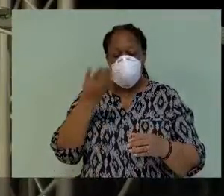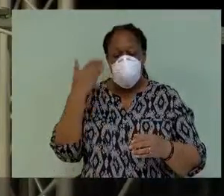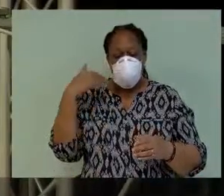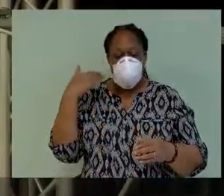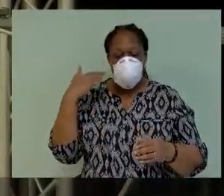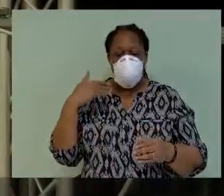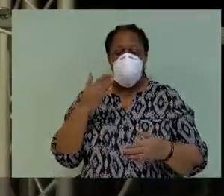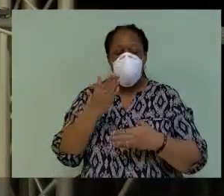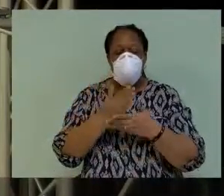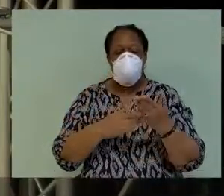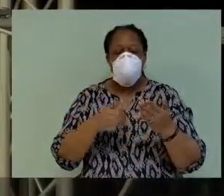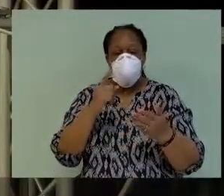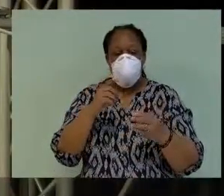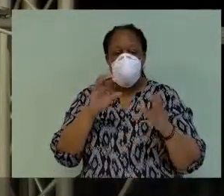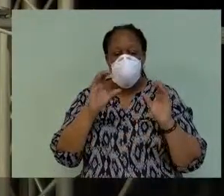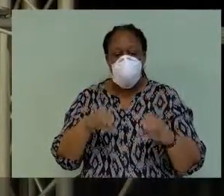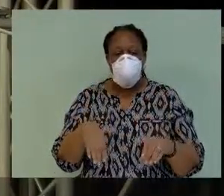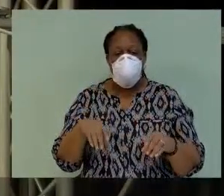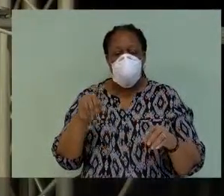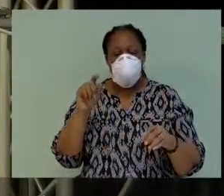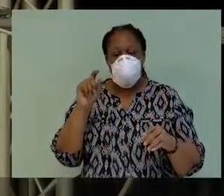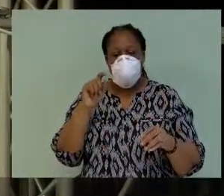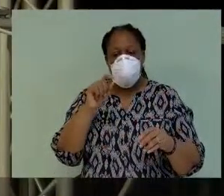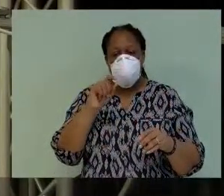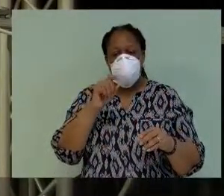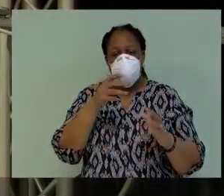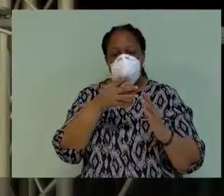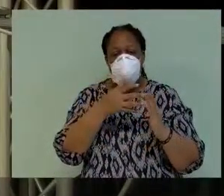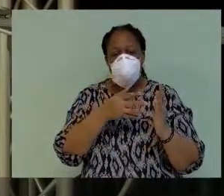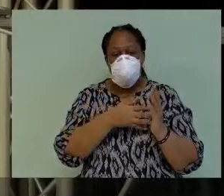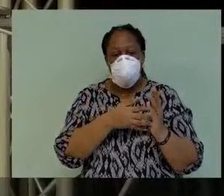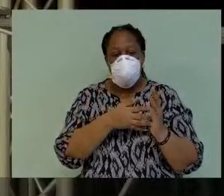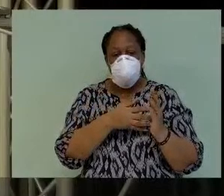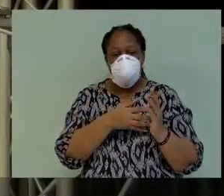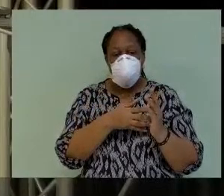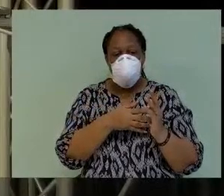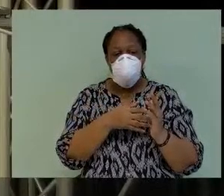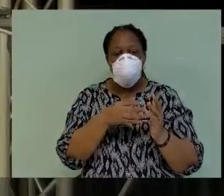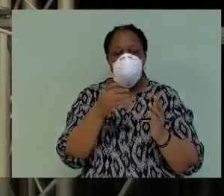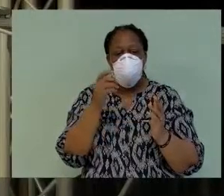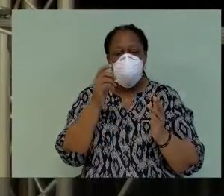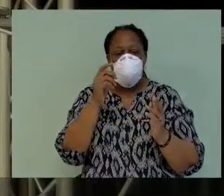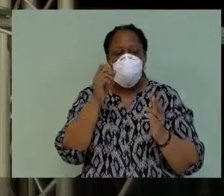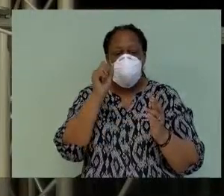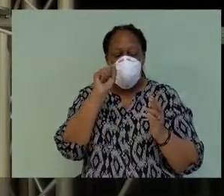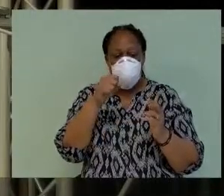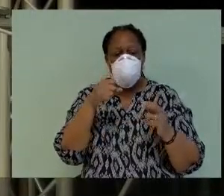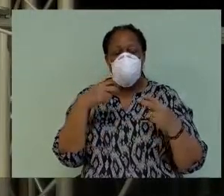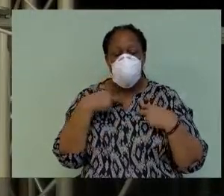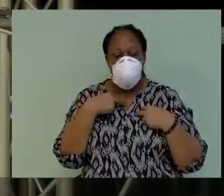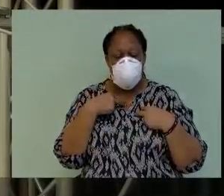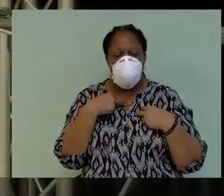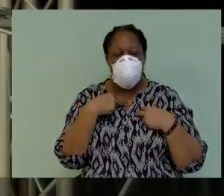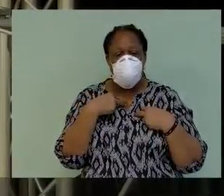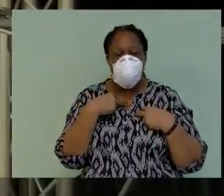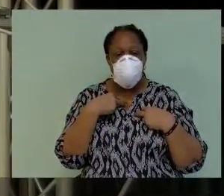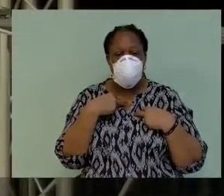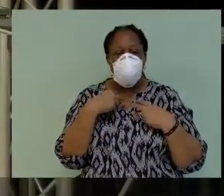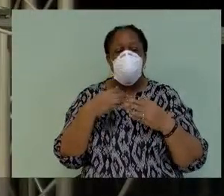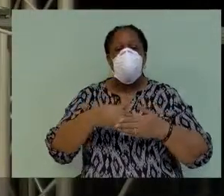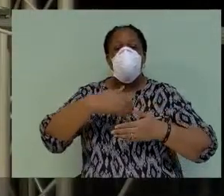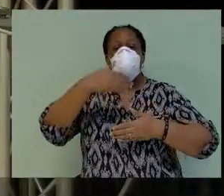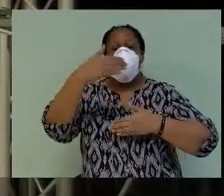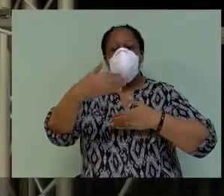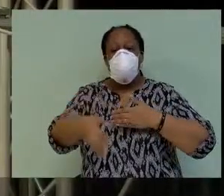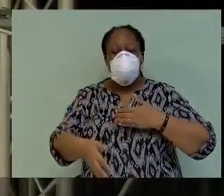someone can test positive after testing negative for a number of reasons. Number one, it could be just the dead